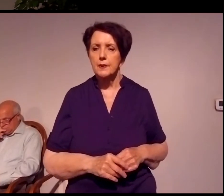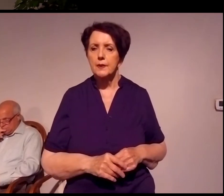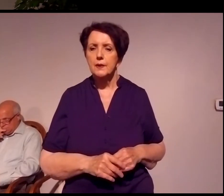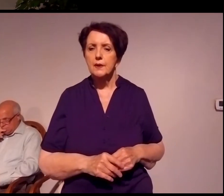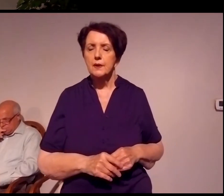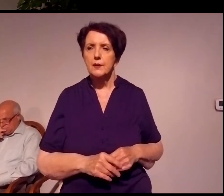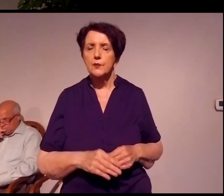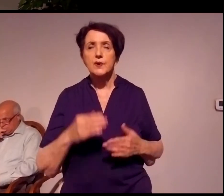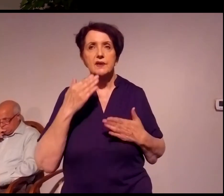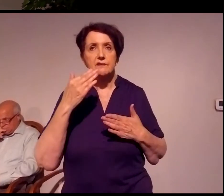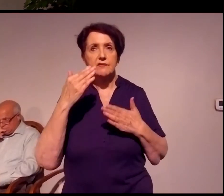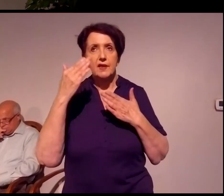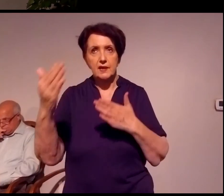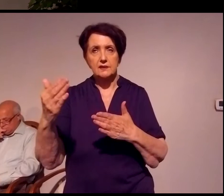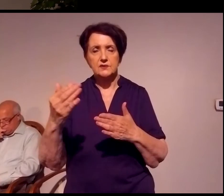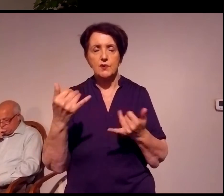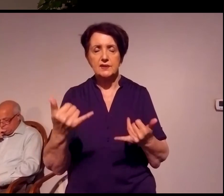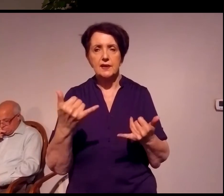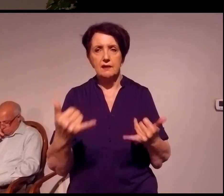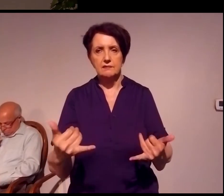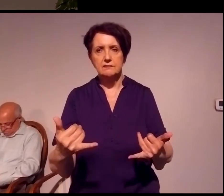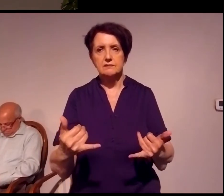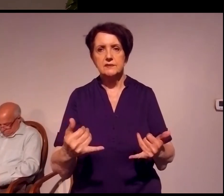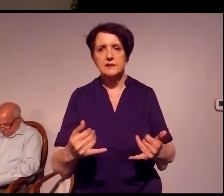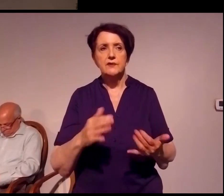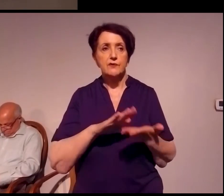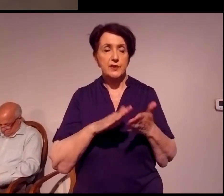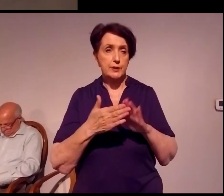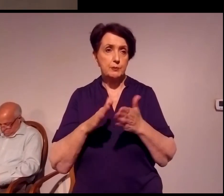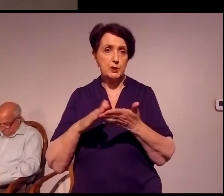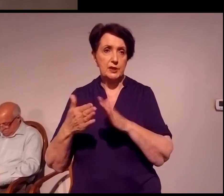We give thanks in this moment for this community.